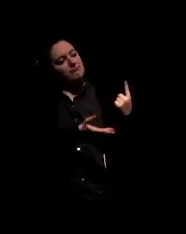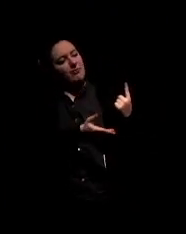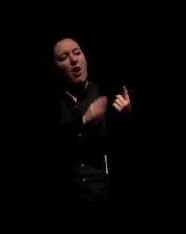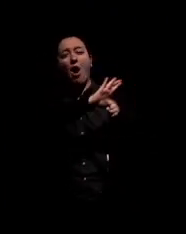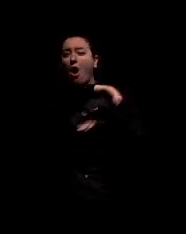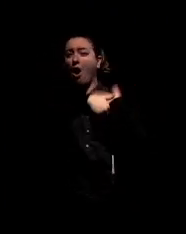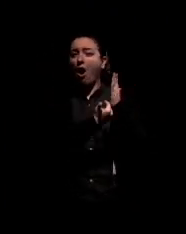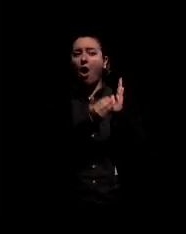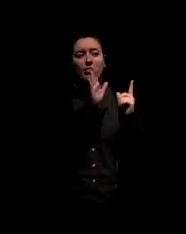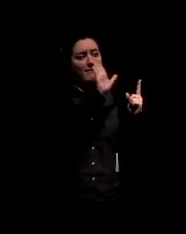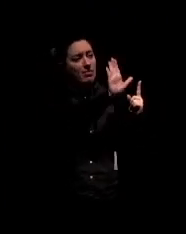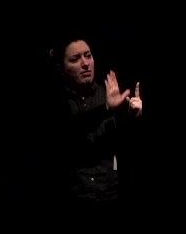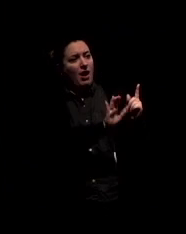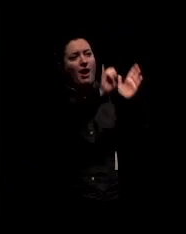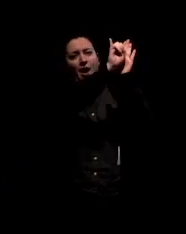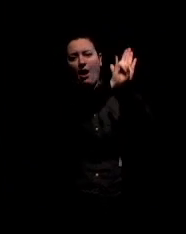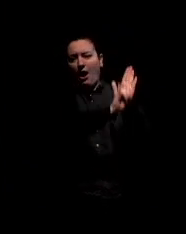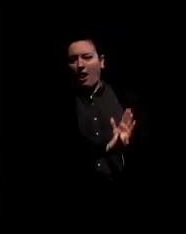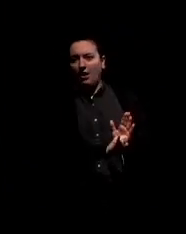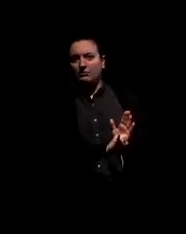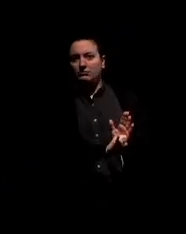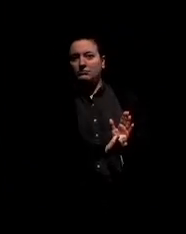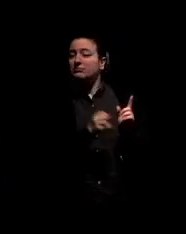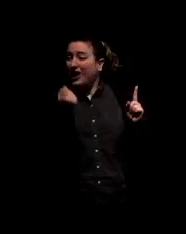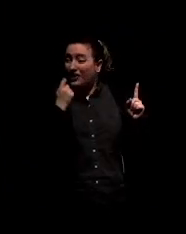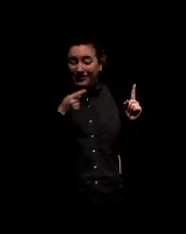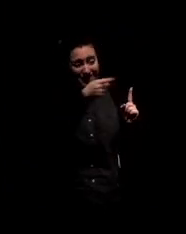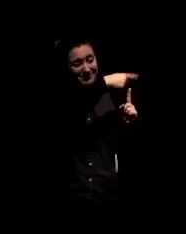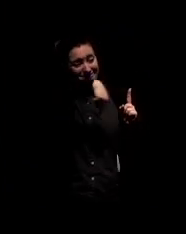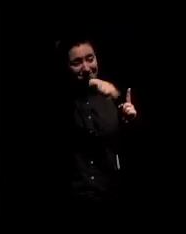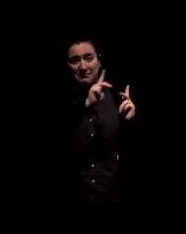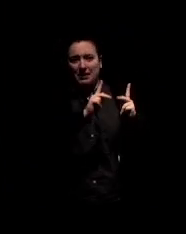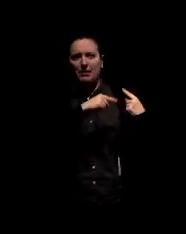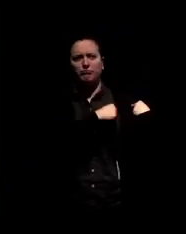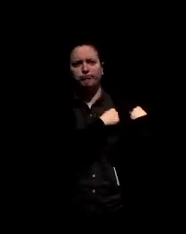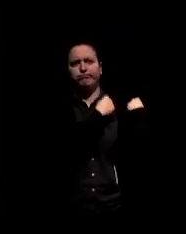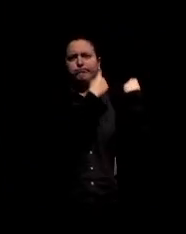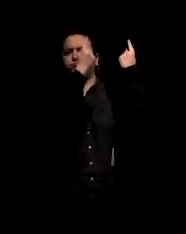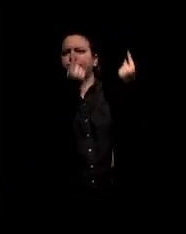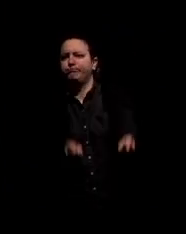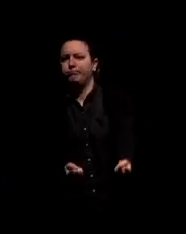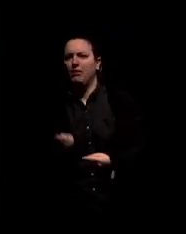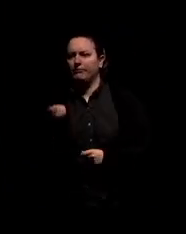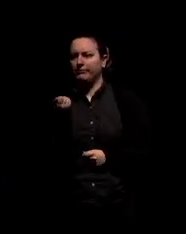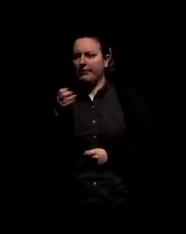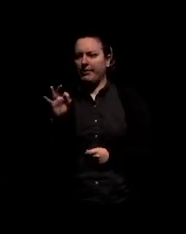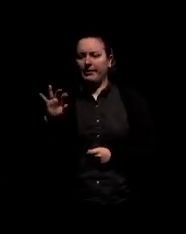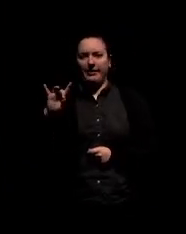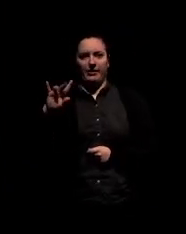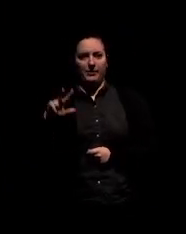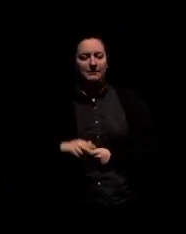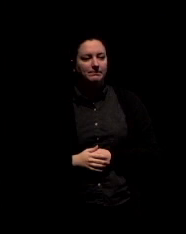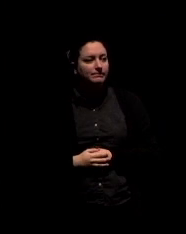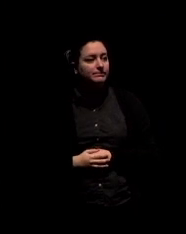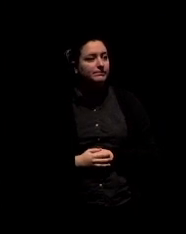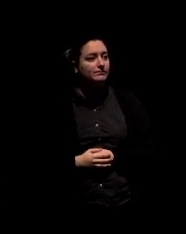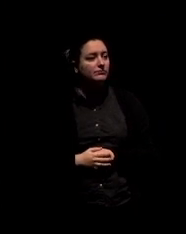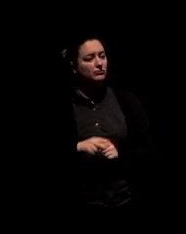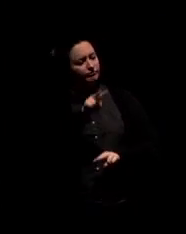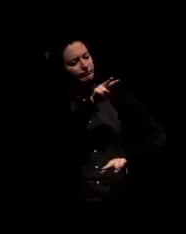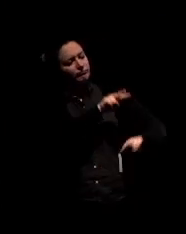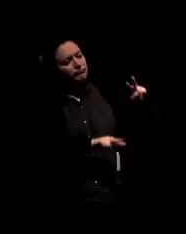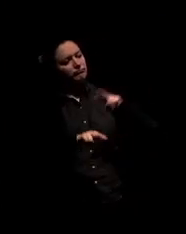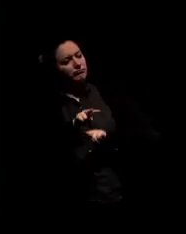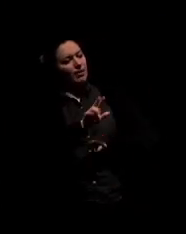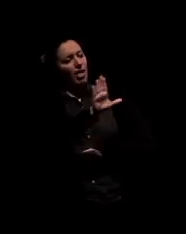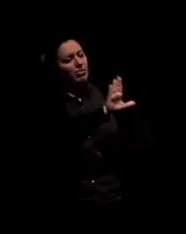are the people that we've seen since 1983. And then the other part is looking at them, at their needs, their